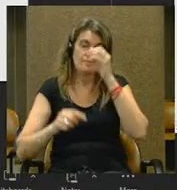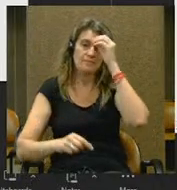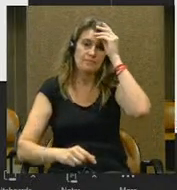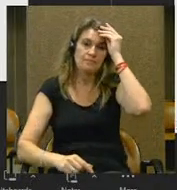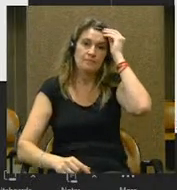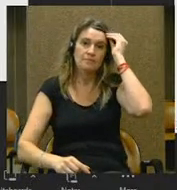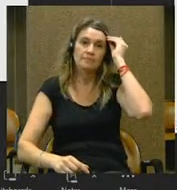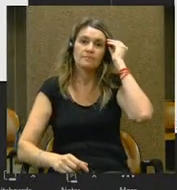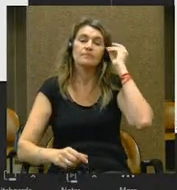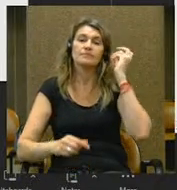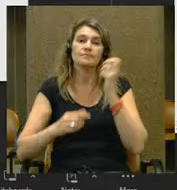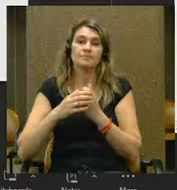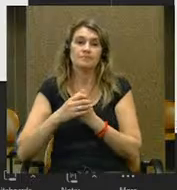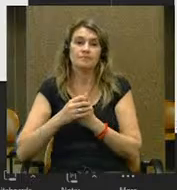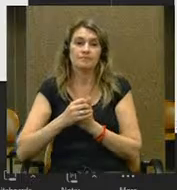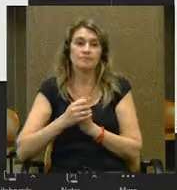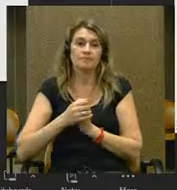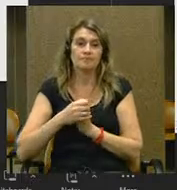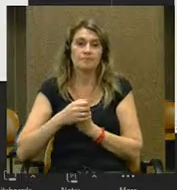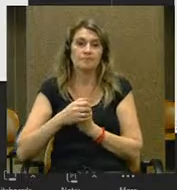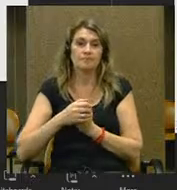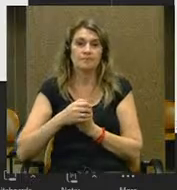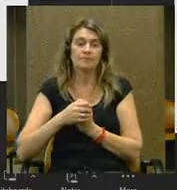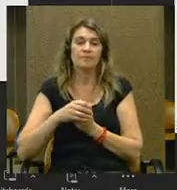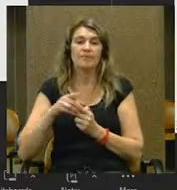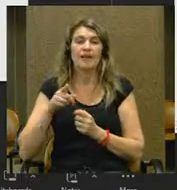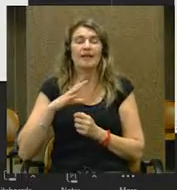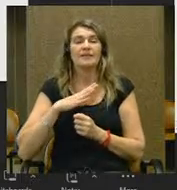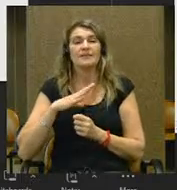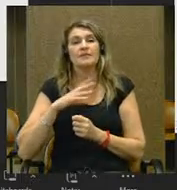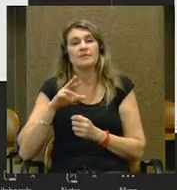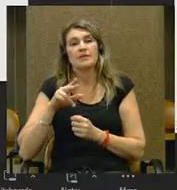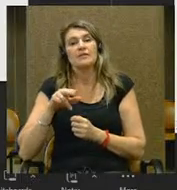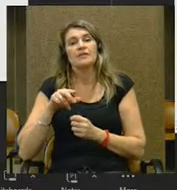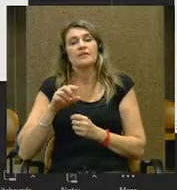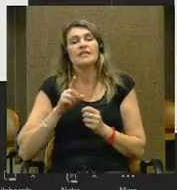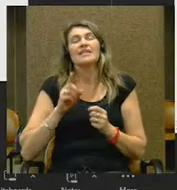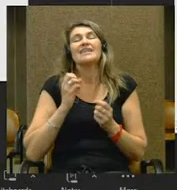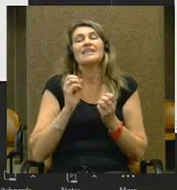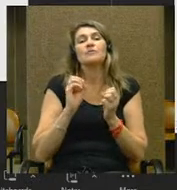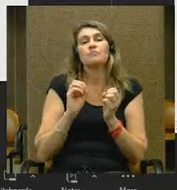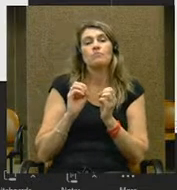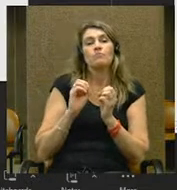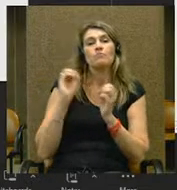it was much more driven by imported fentanyl than having a problem with prescribing.